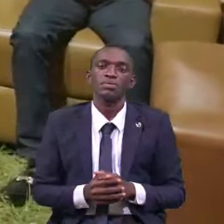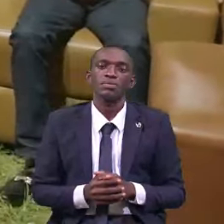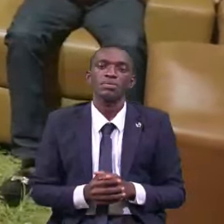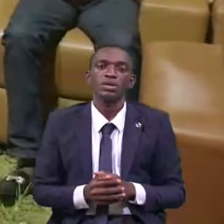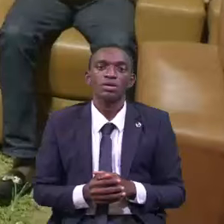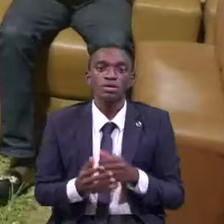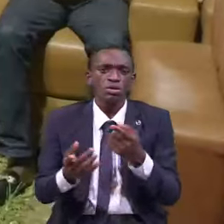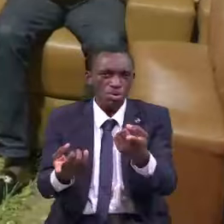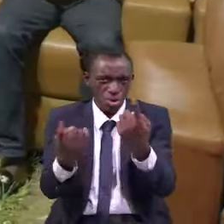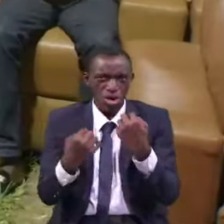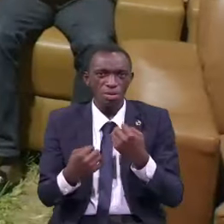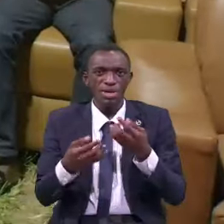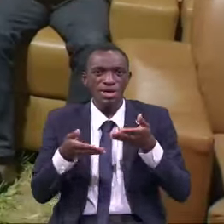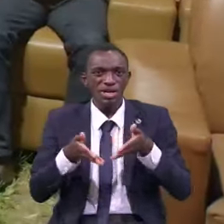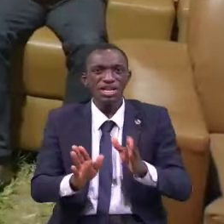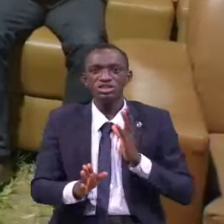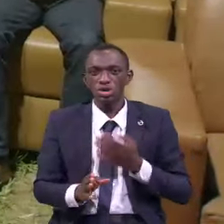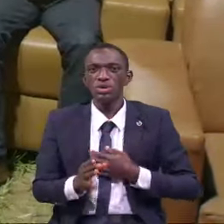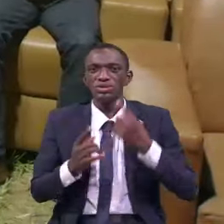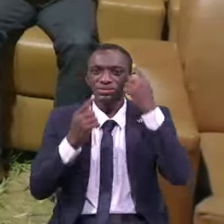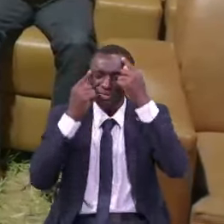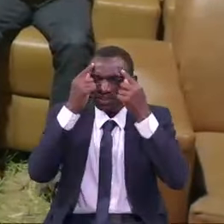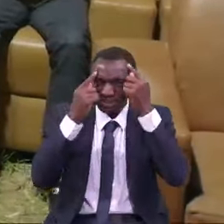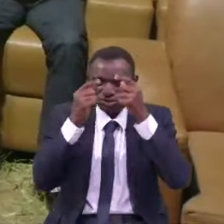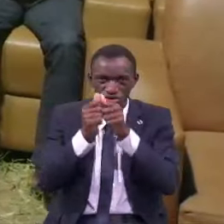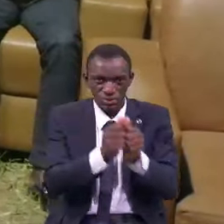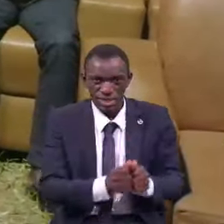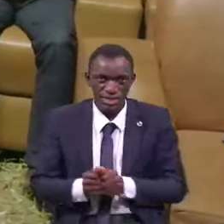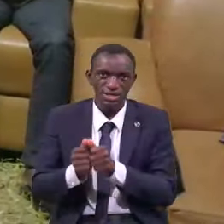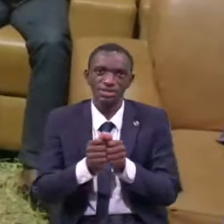Come and let us reason together, says the Lord.